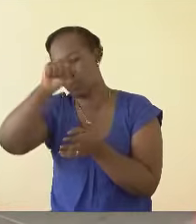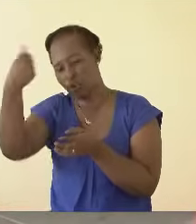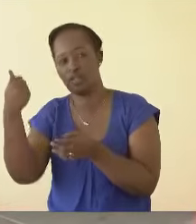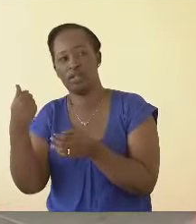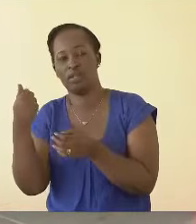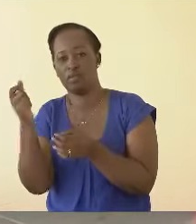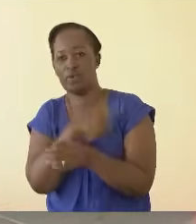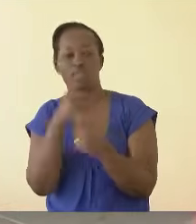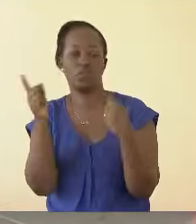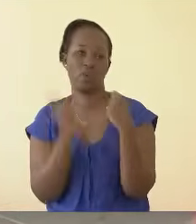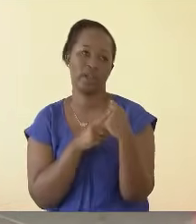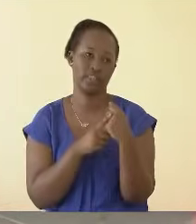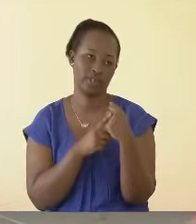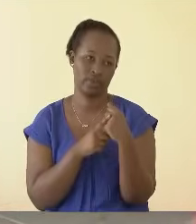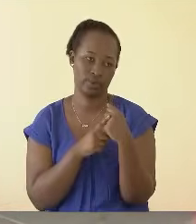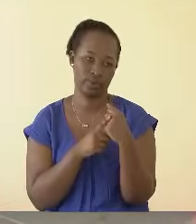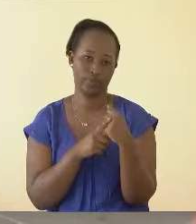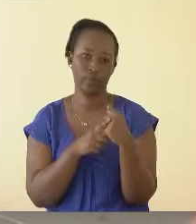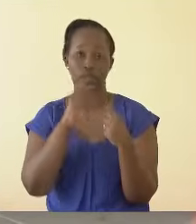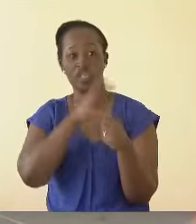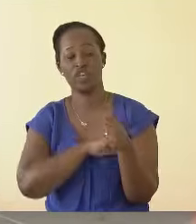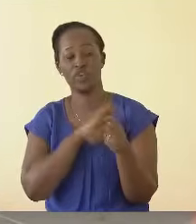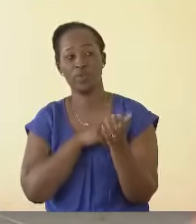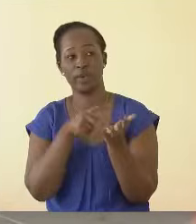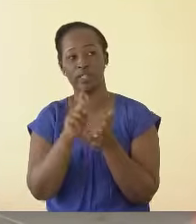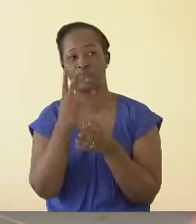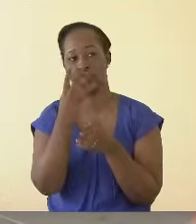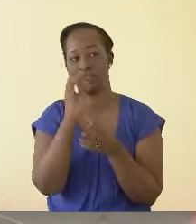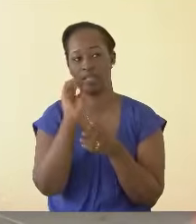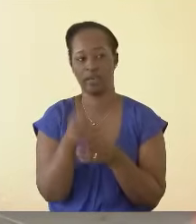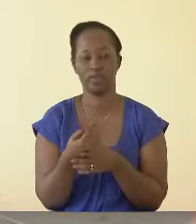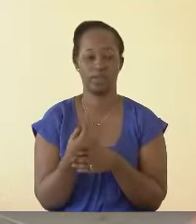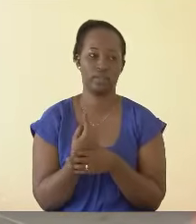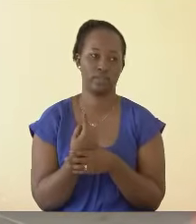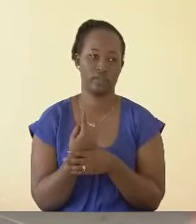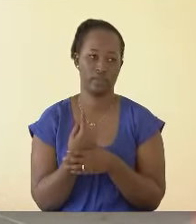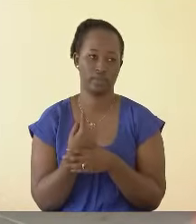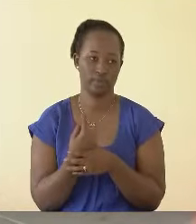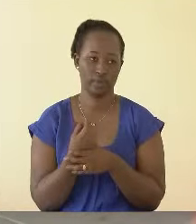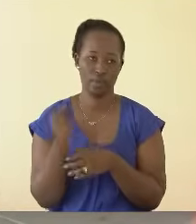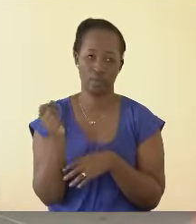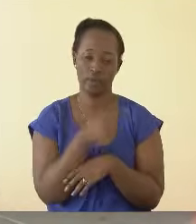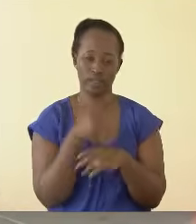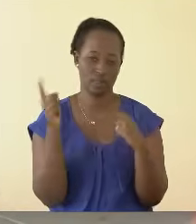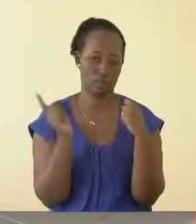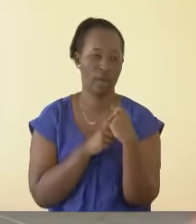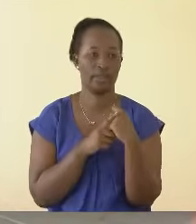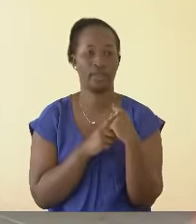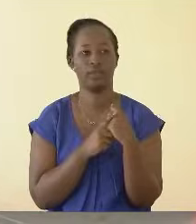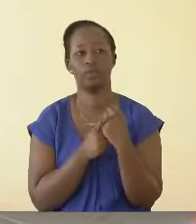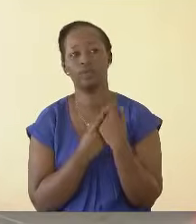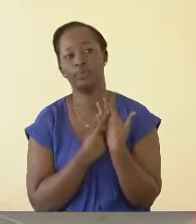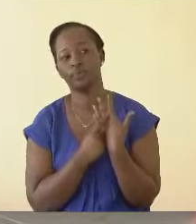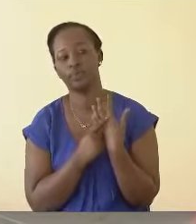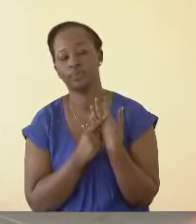here, the interest paid of 40,000, it is of which month? It was paid in